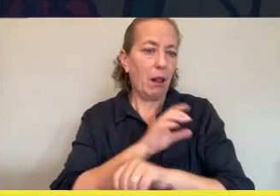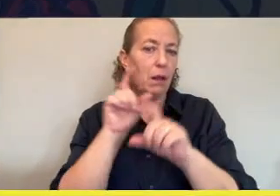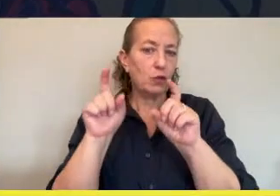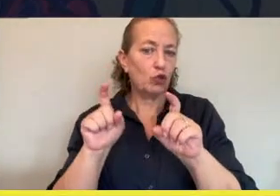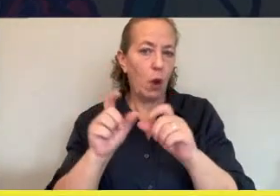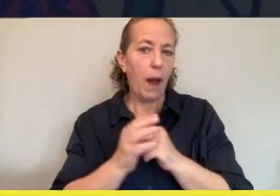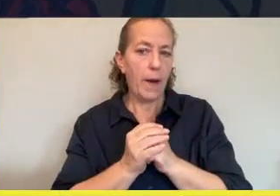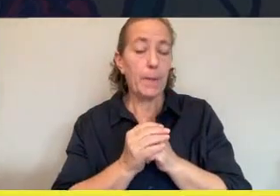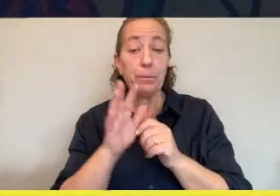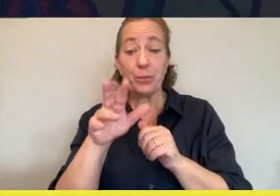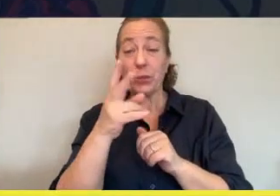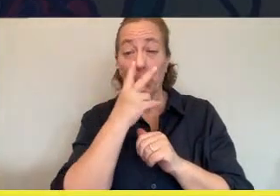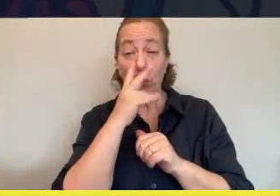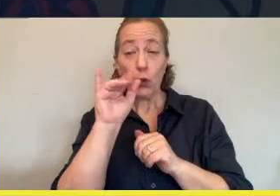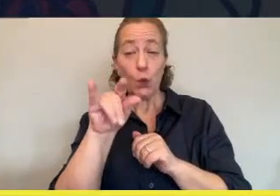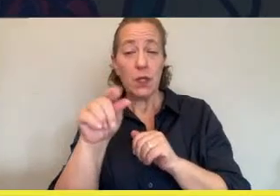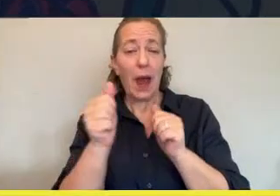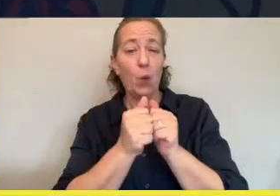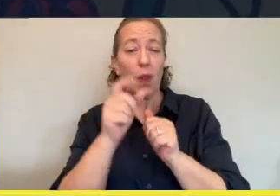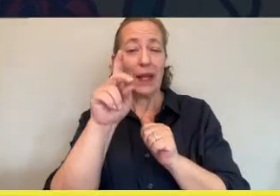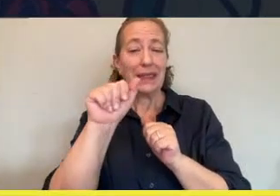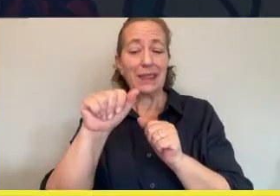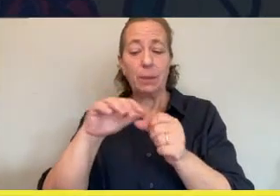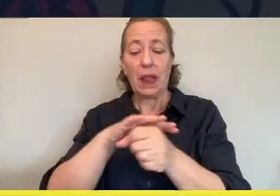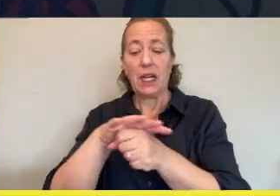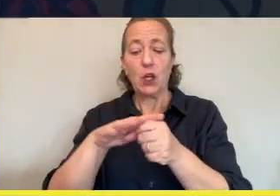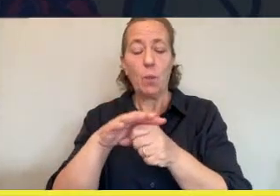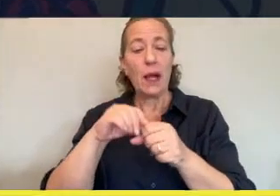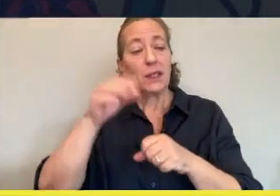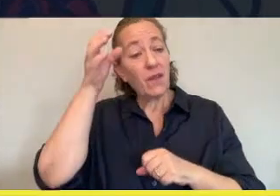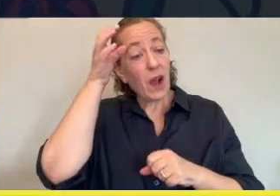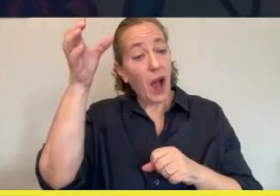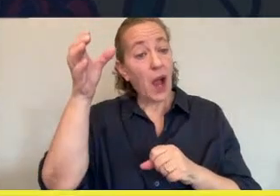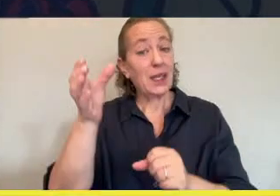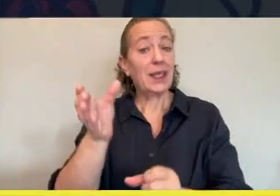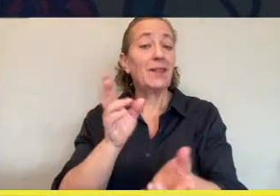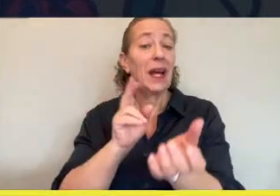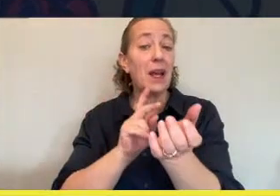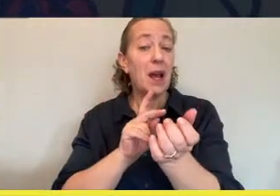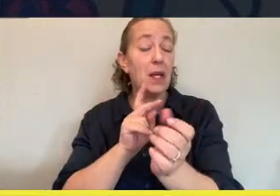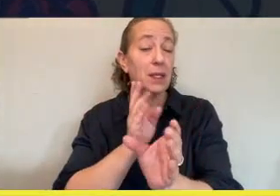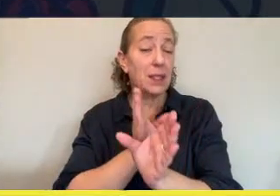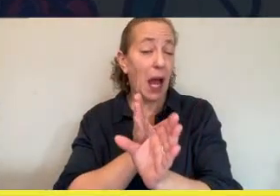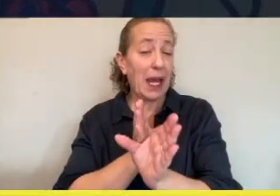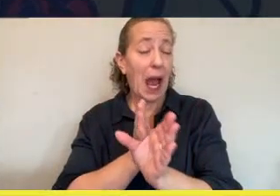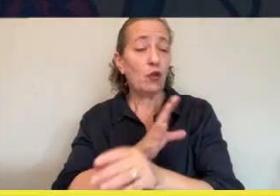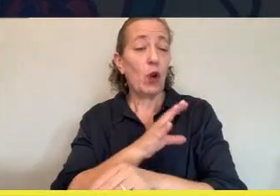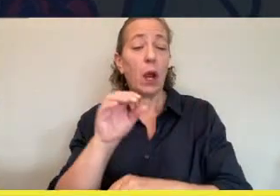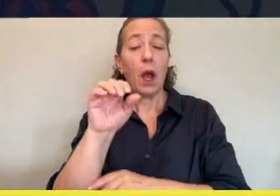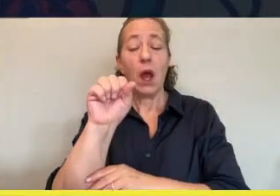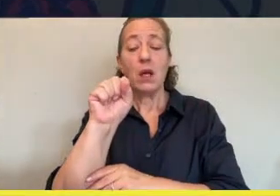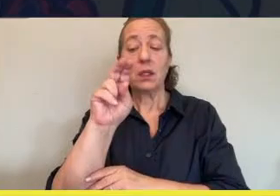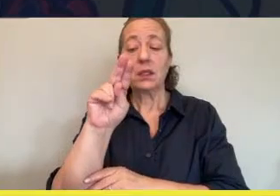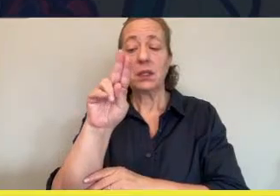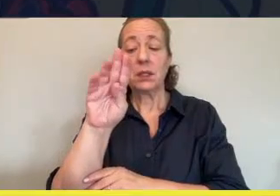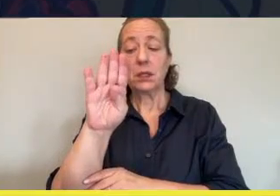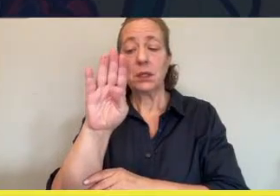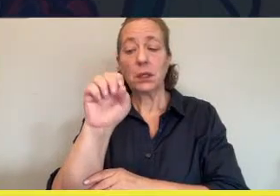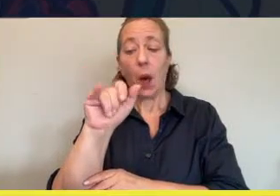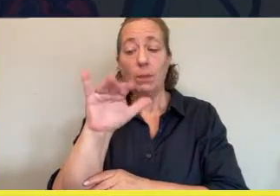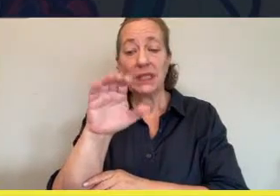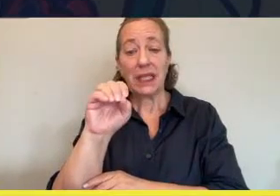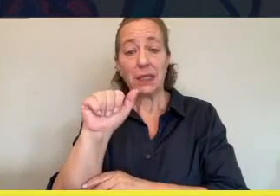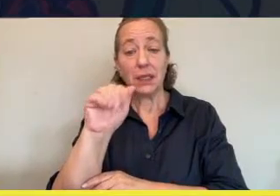particularly with the disability domains of cognitive, psychiatric, substance abuse, HIV or hepatitis, and other chronic